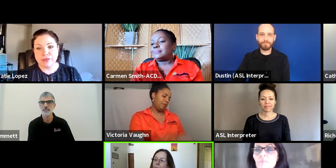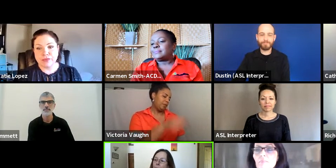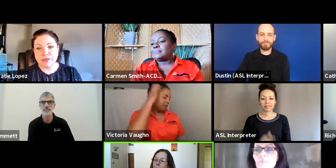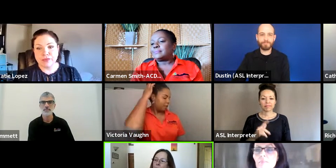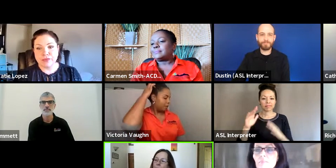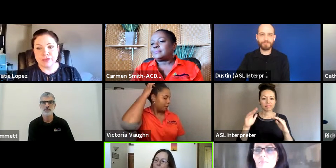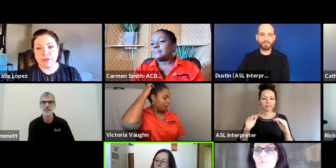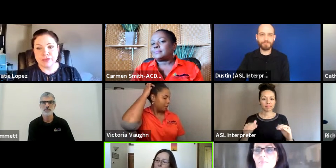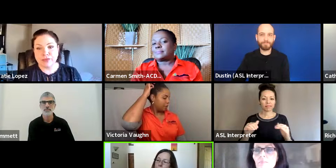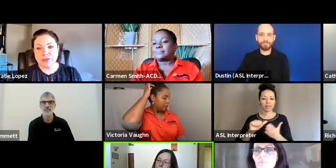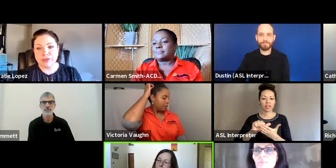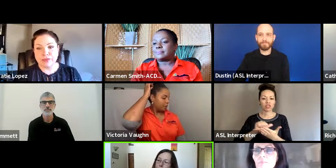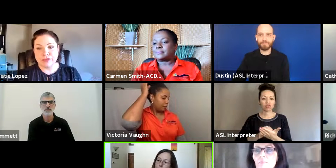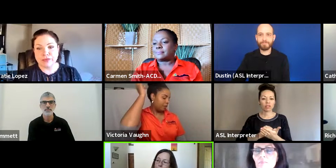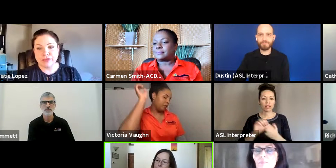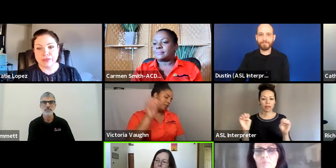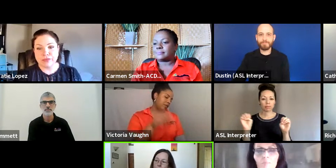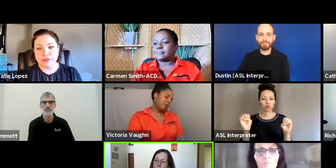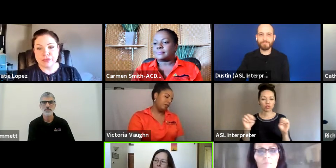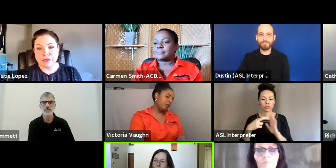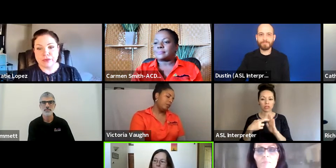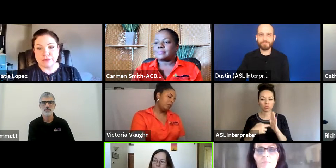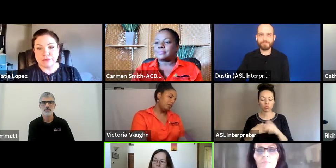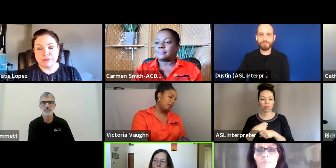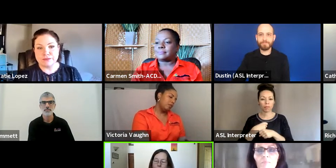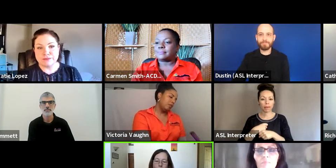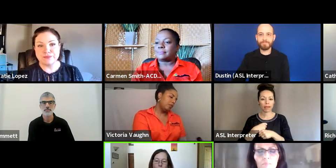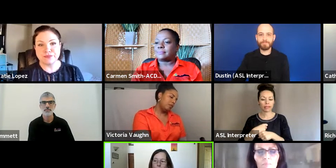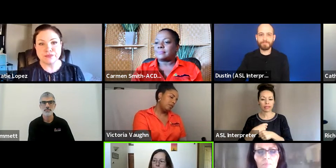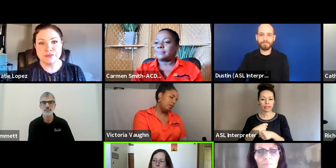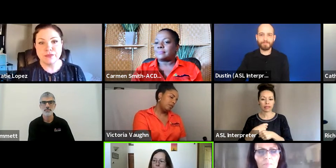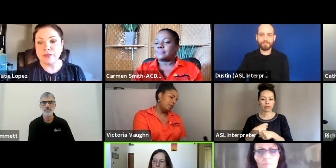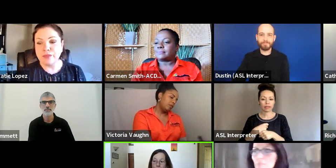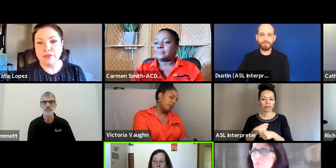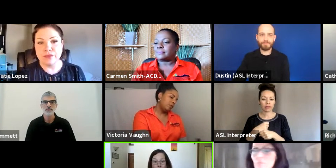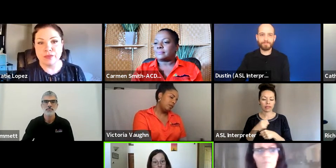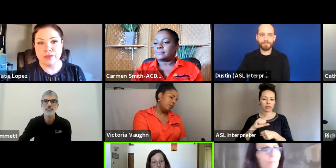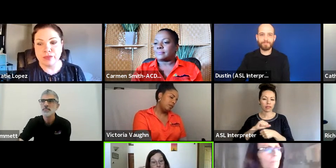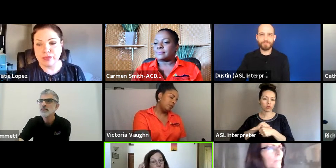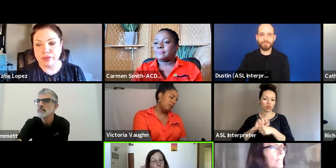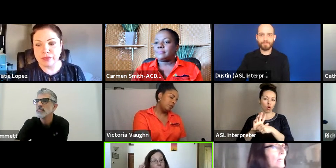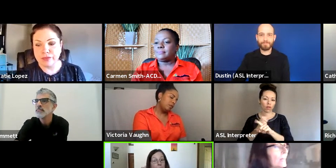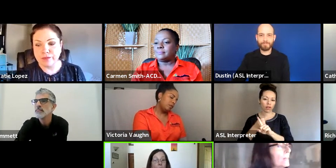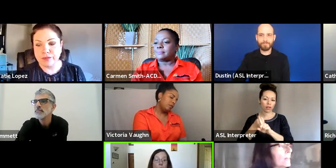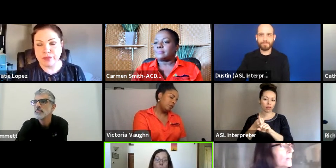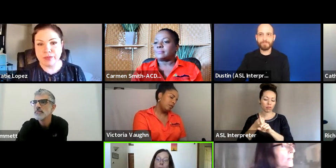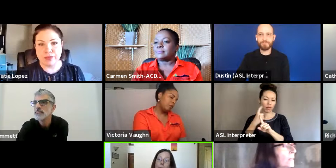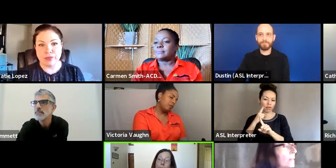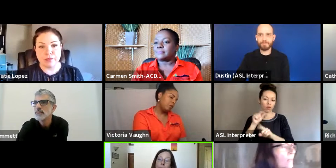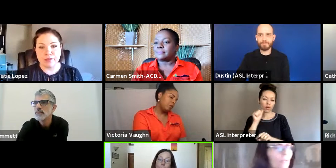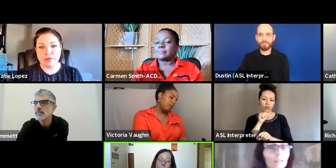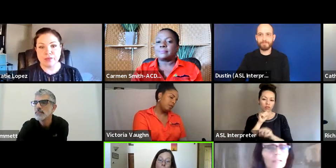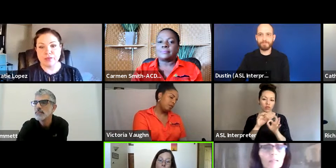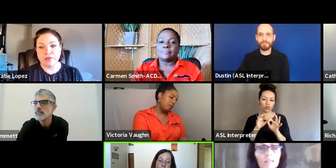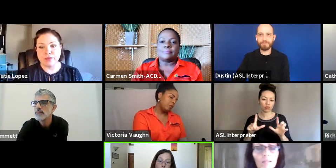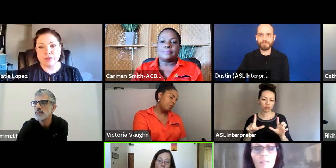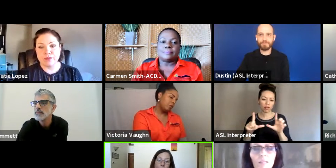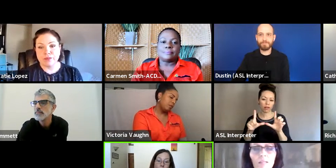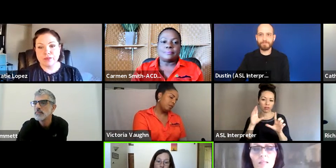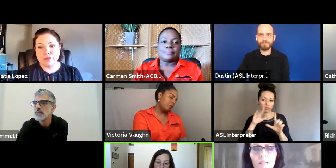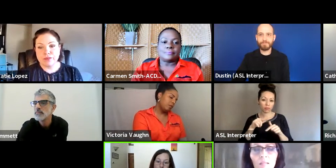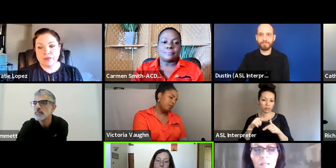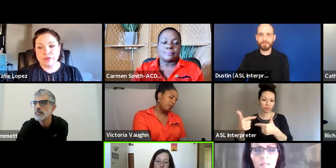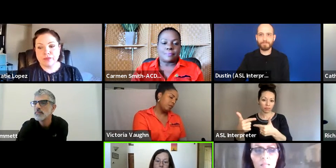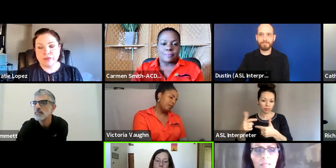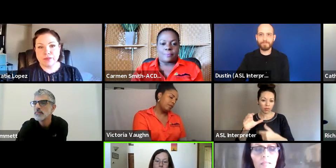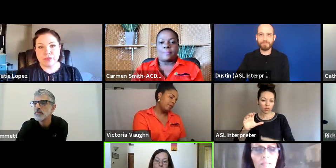Moving down in our agenda, emergency rulemaking. I had the COVID impact on Arizona interpreter licensure, and for this one, I will turn it